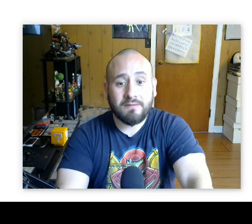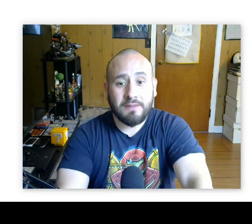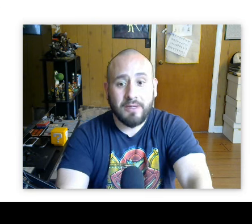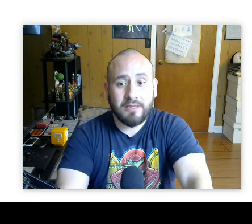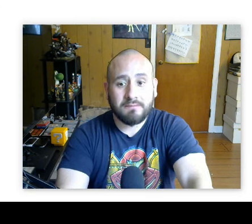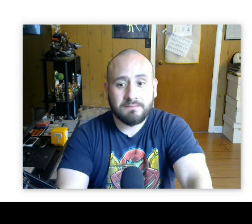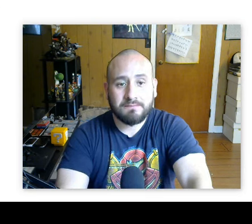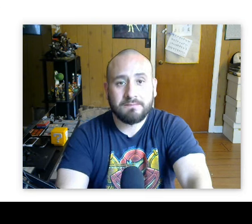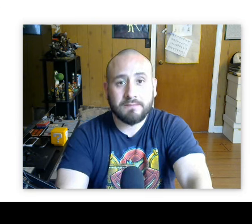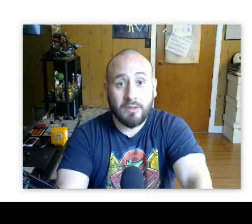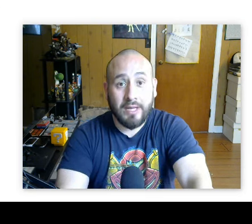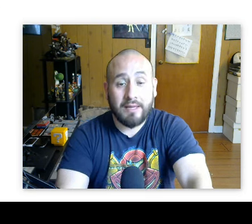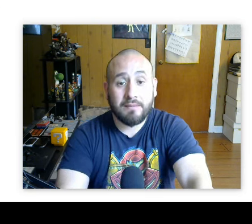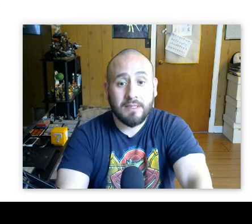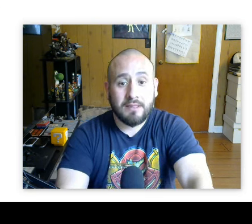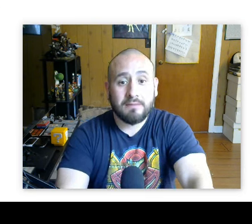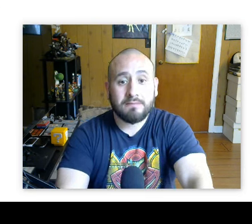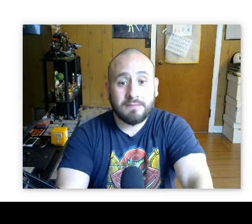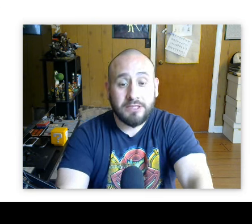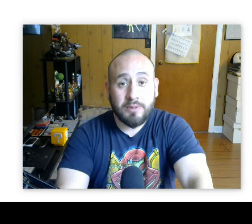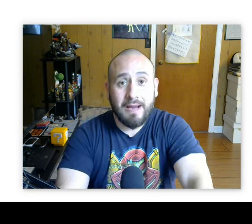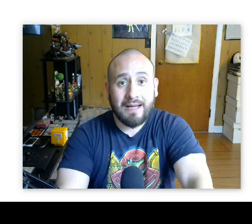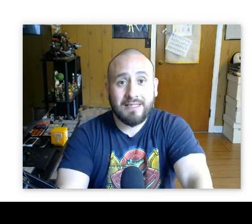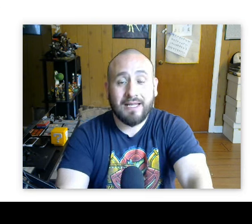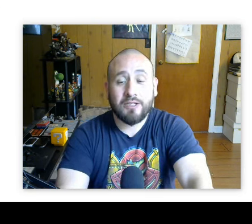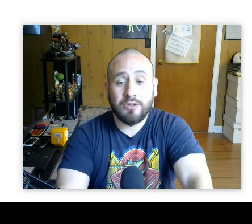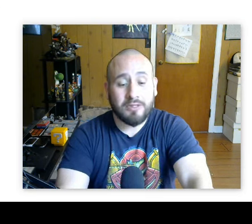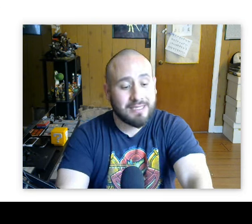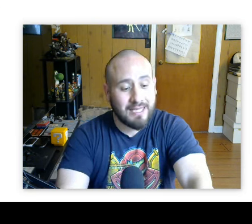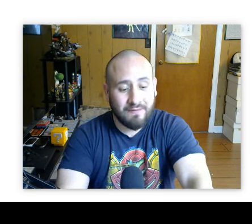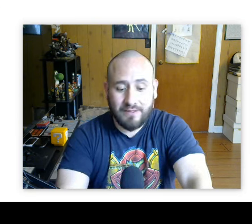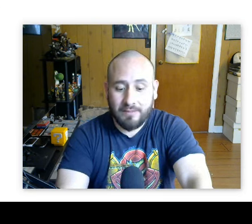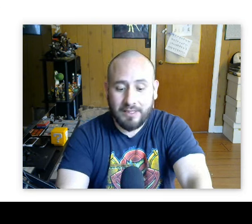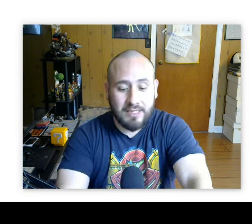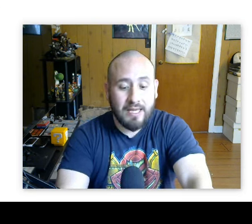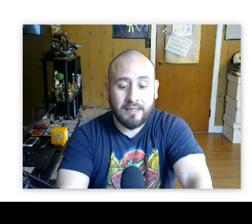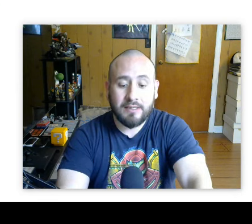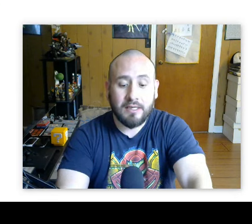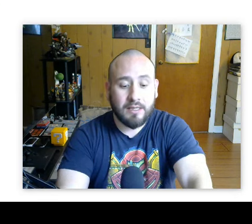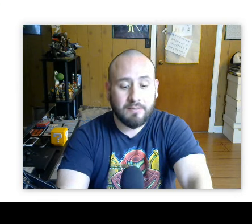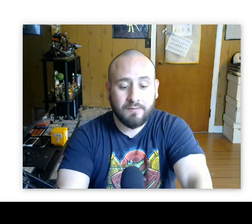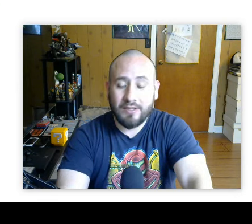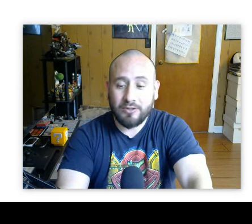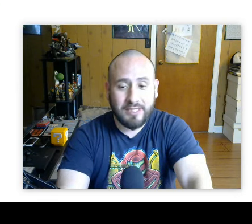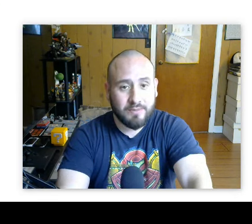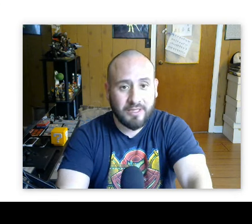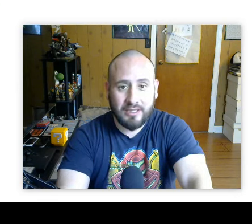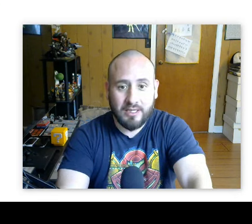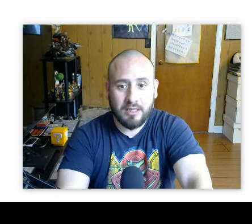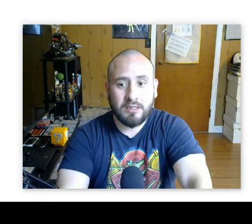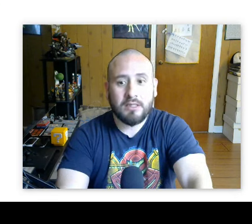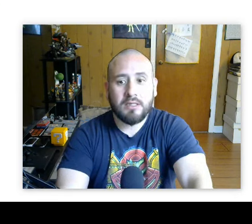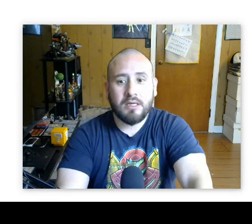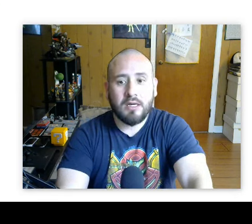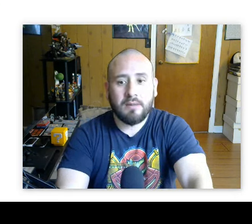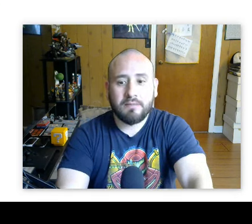these to Flipgrid, okay? Need to be practicing. I told you at least 10, 15 minutes a day. I told you at the beginning of the